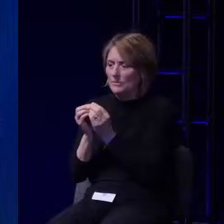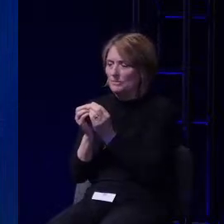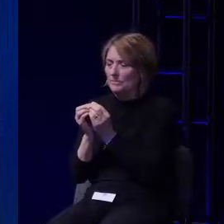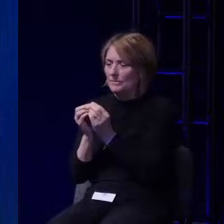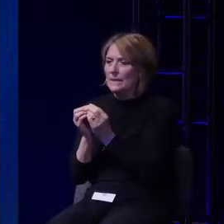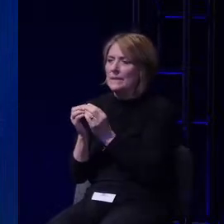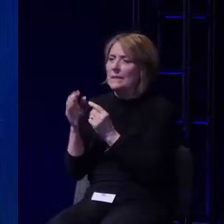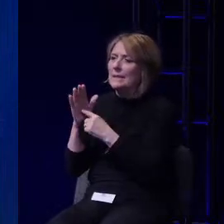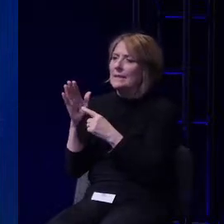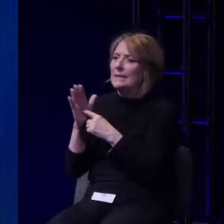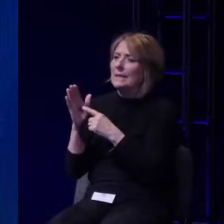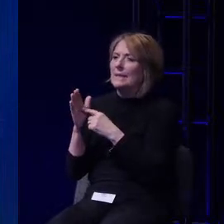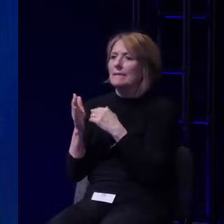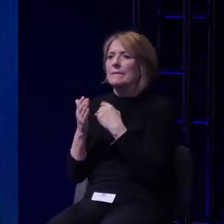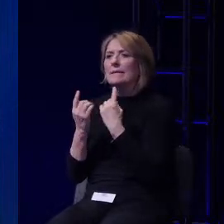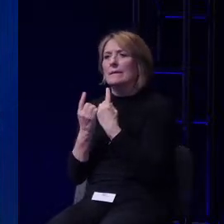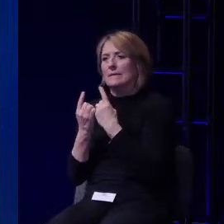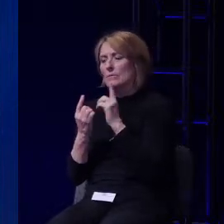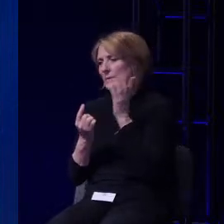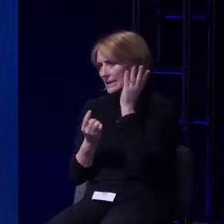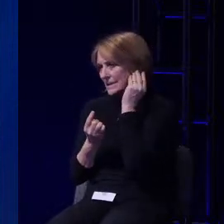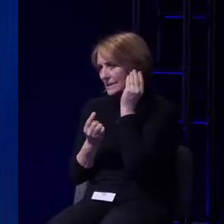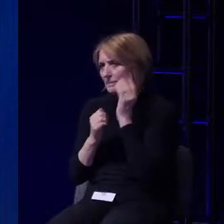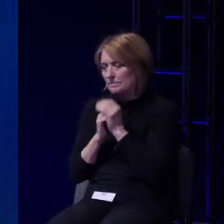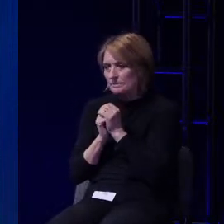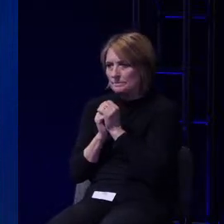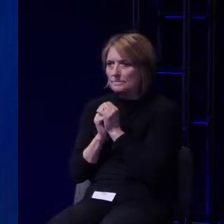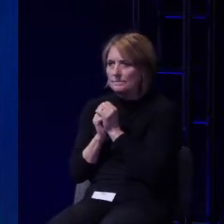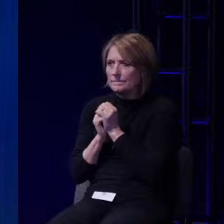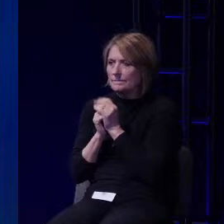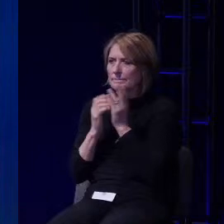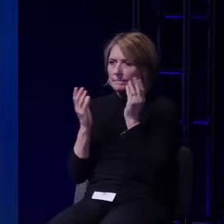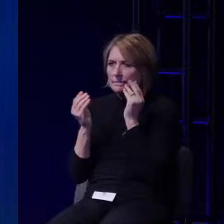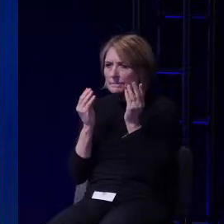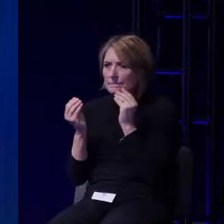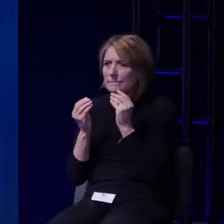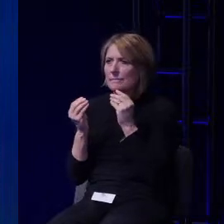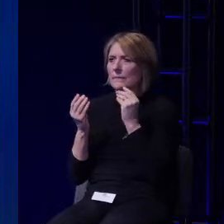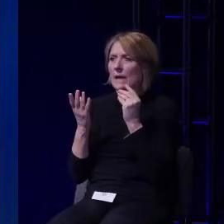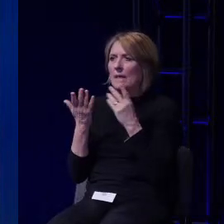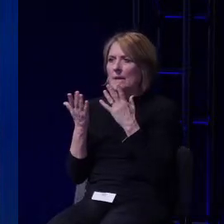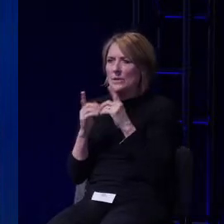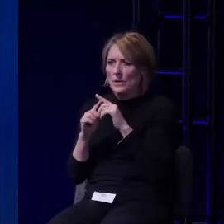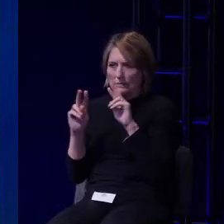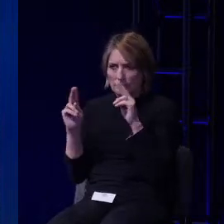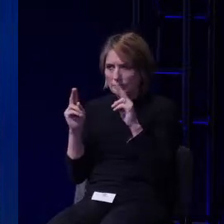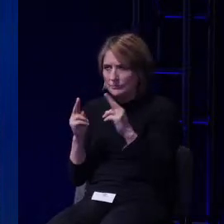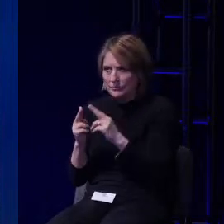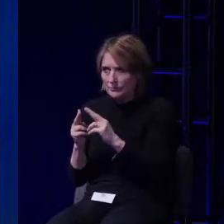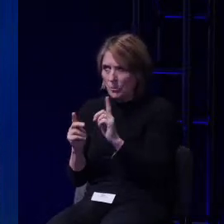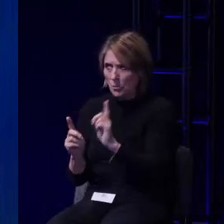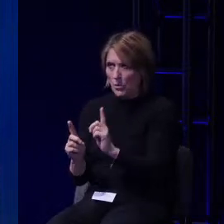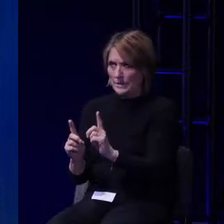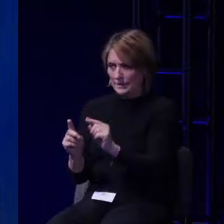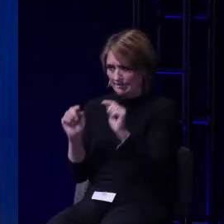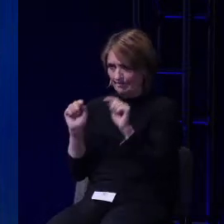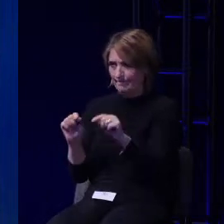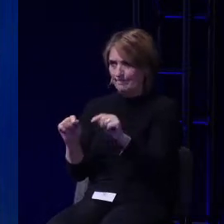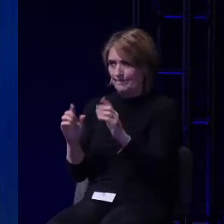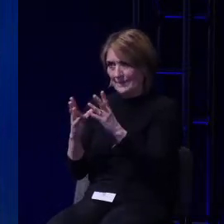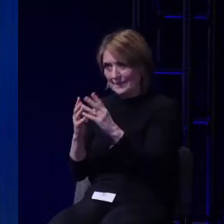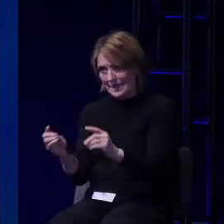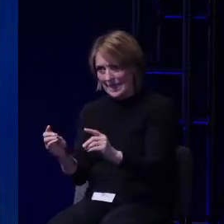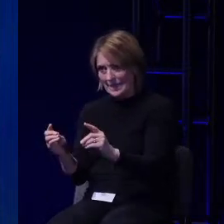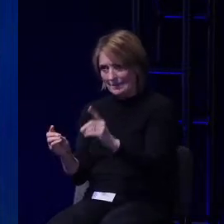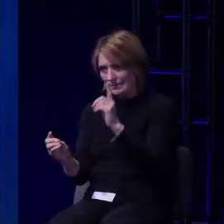listening was a really big, because then you can sort of boil it down to what is this scene really